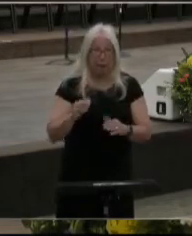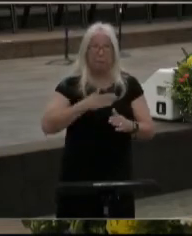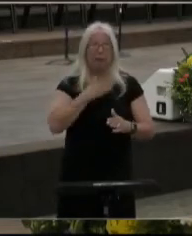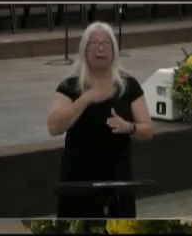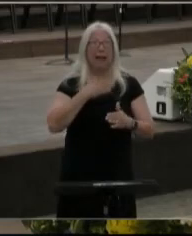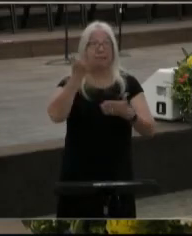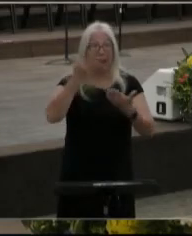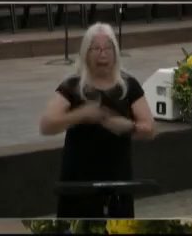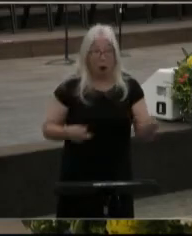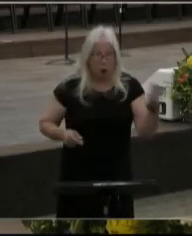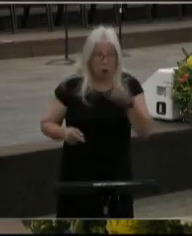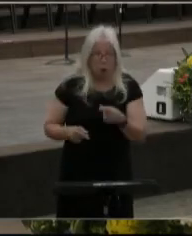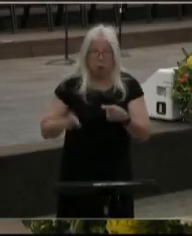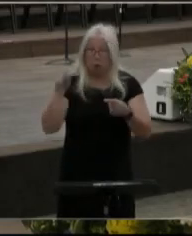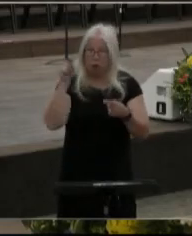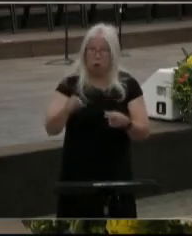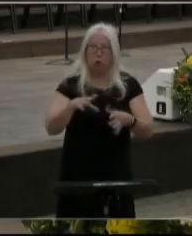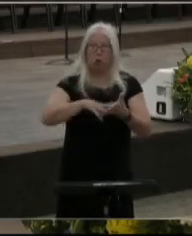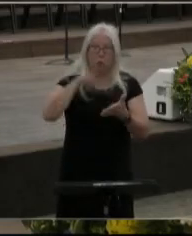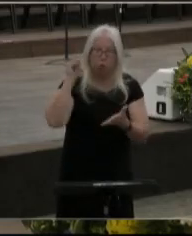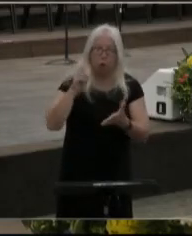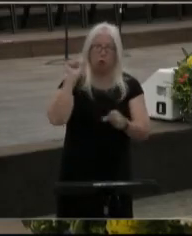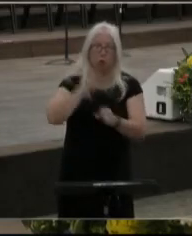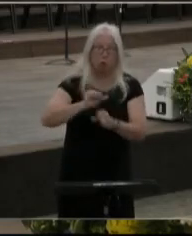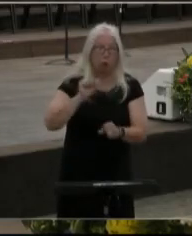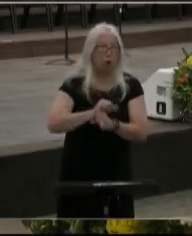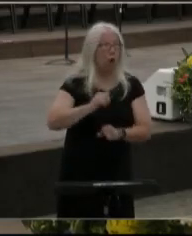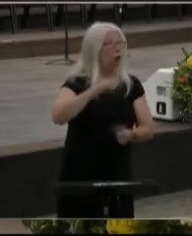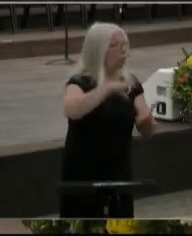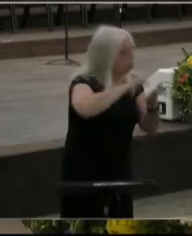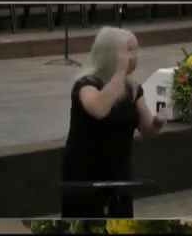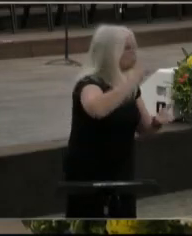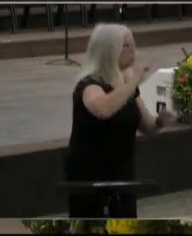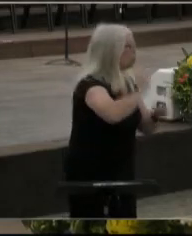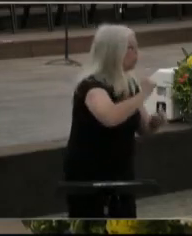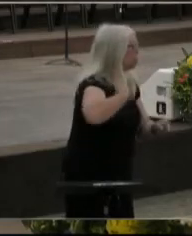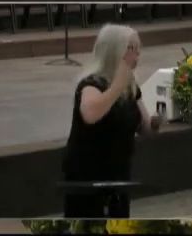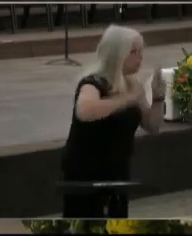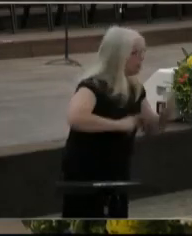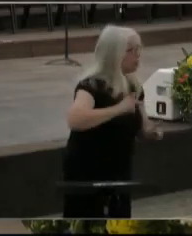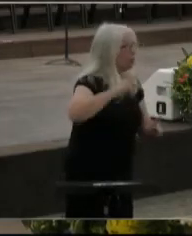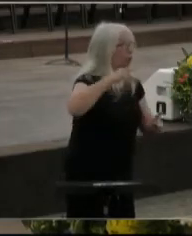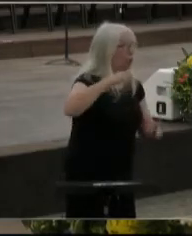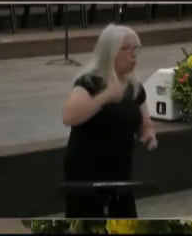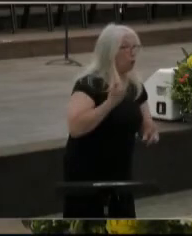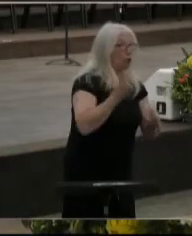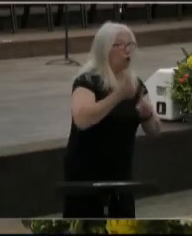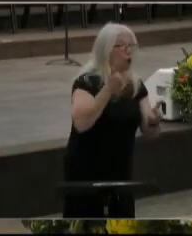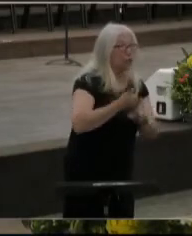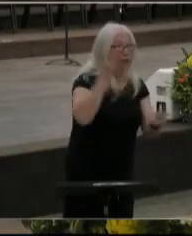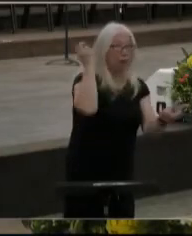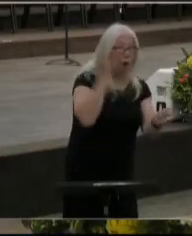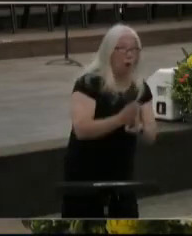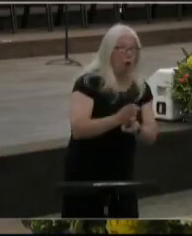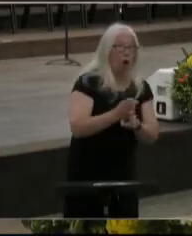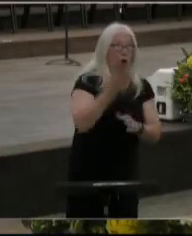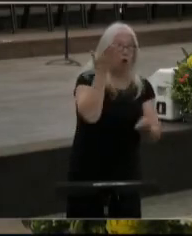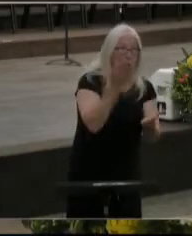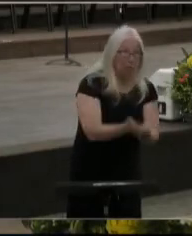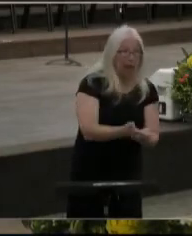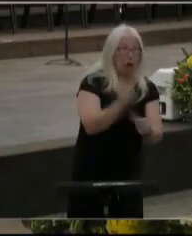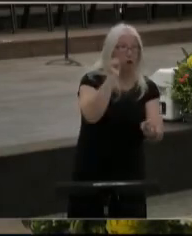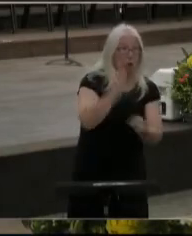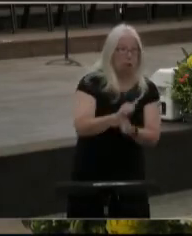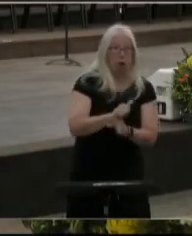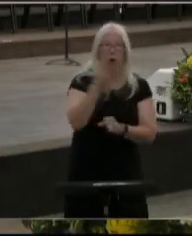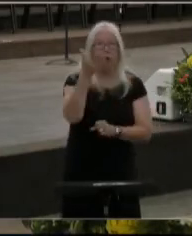glad that they hired you. You learn to work. Young people, learn to work. Work yourself hard. You're there to